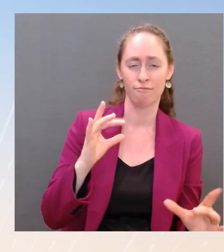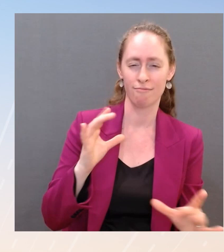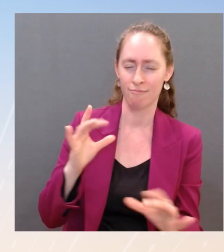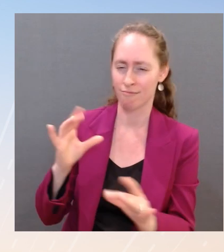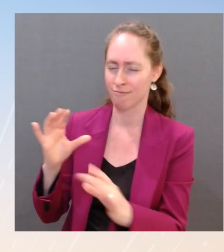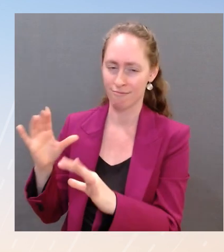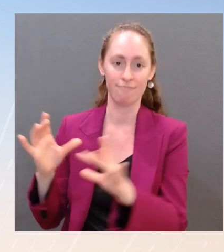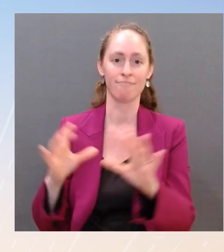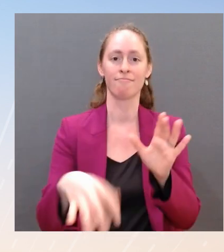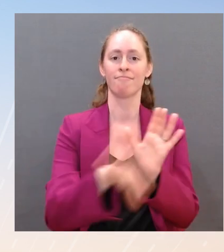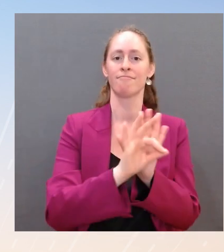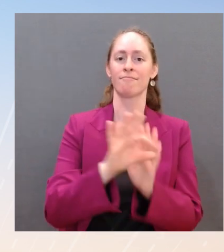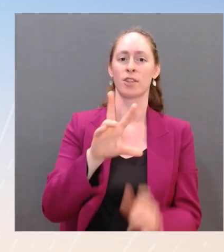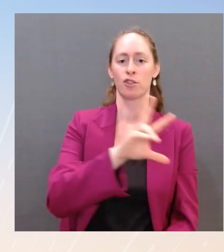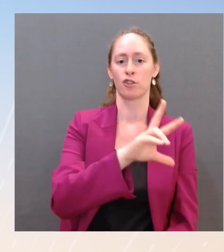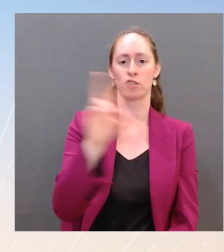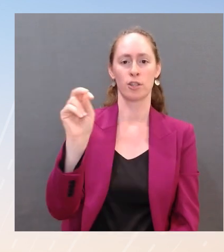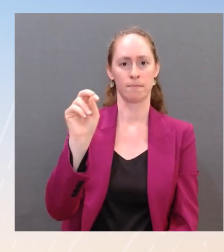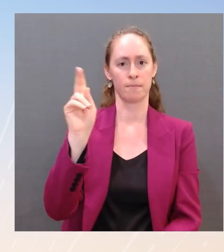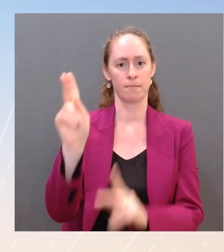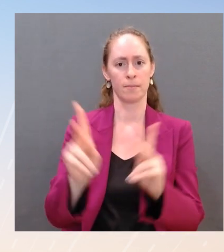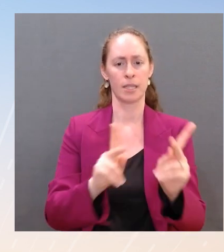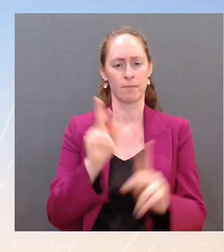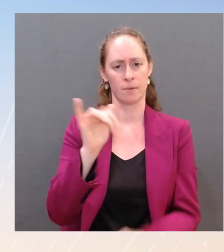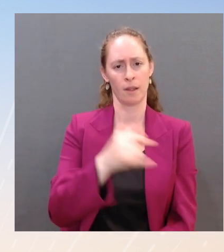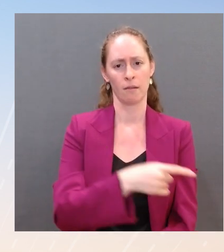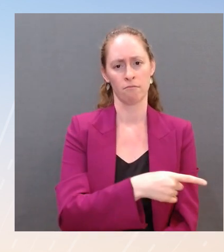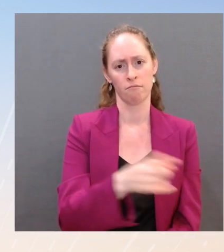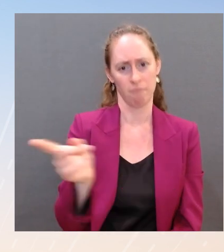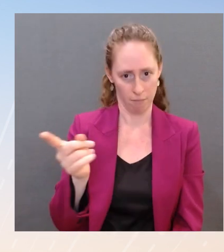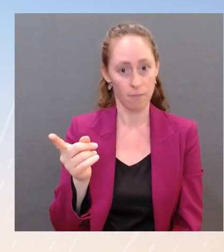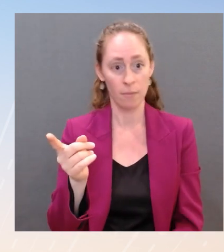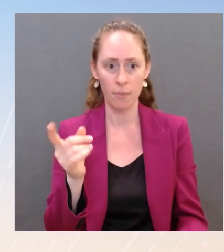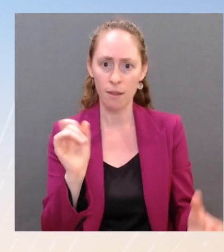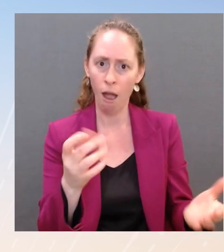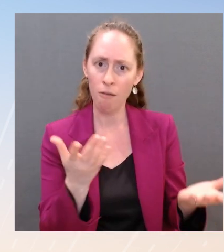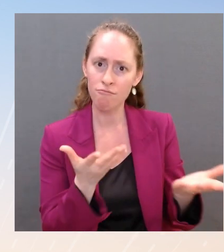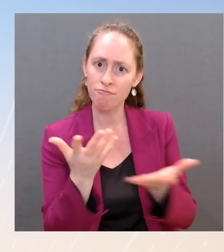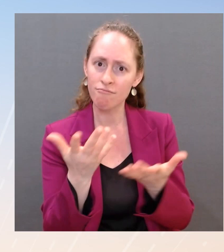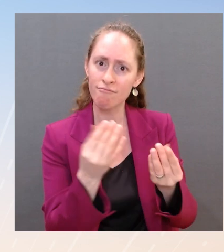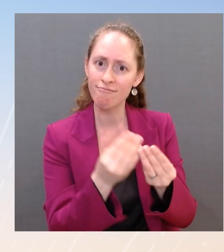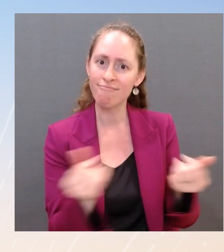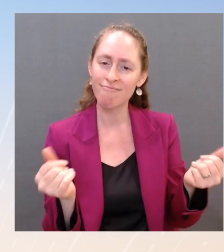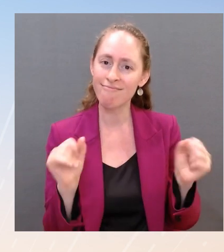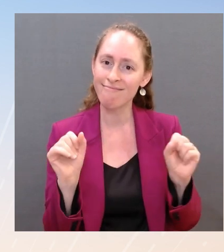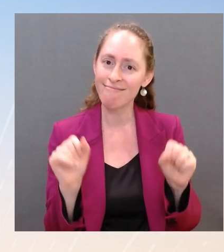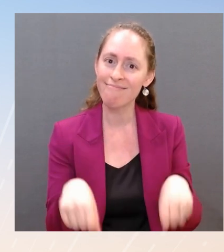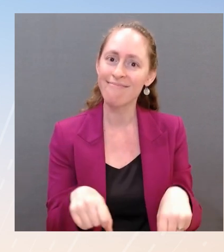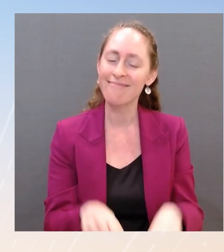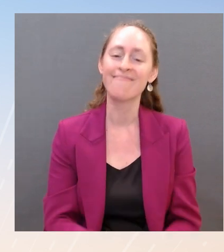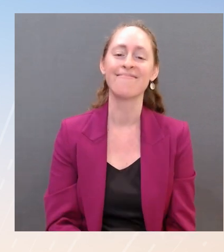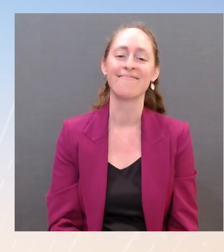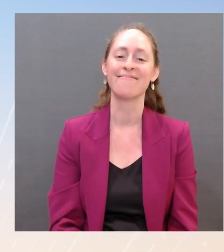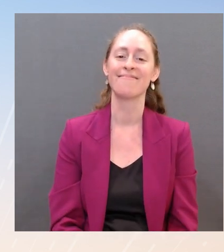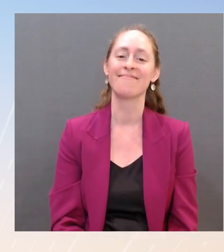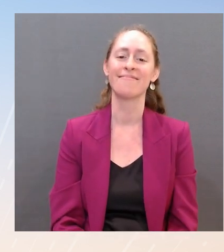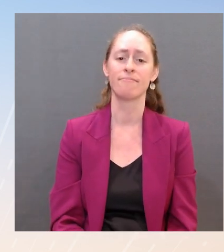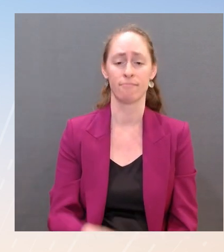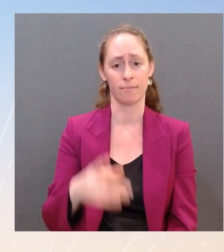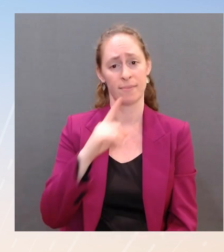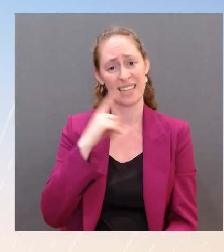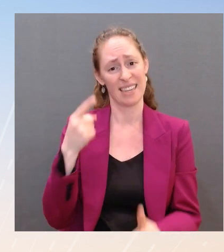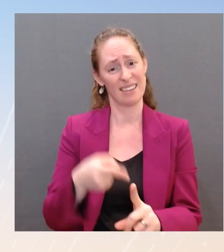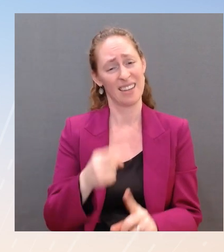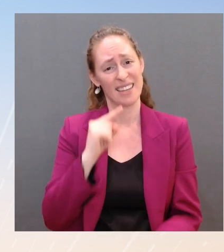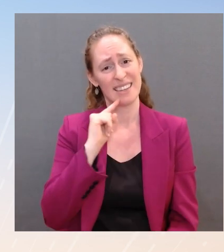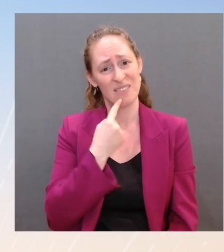real-world solutions to a crisis that is having a profound impact on so many young Americans. Each of them was selected out of